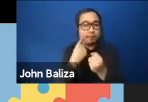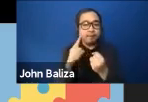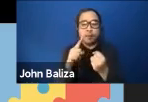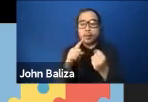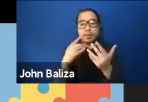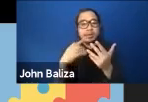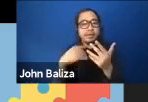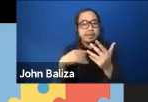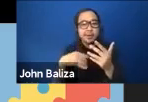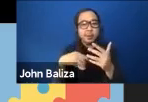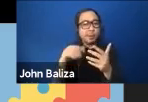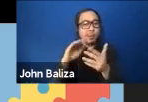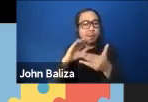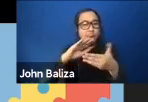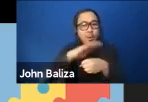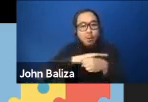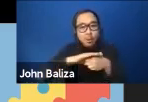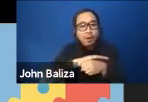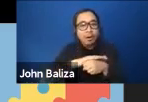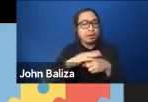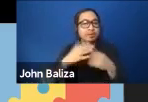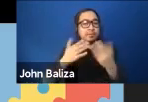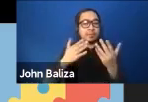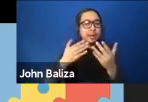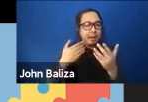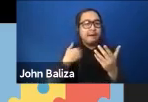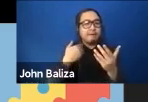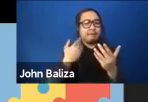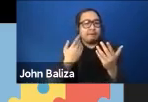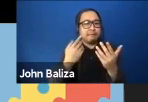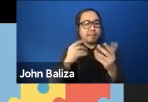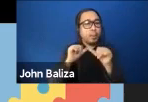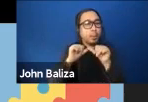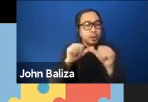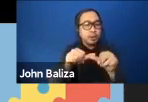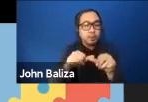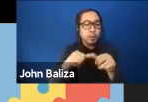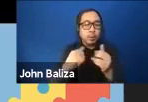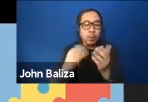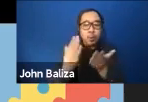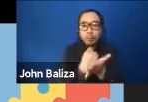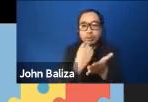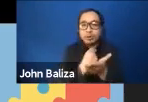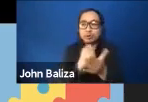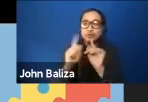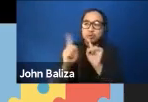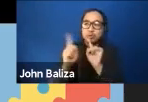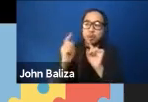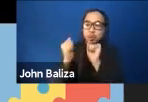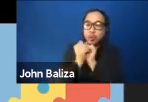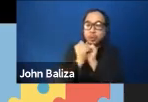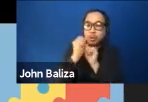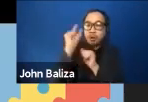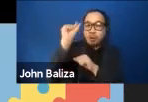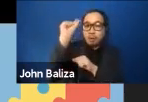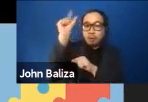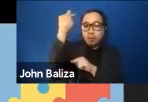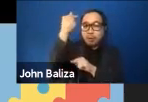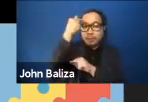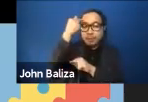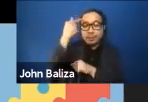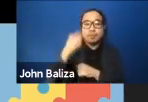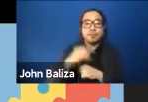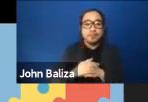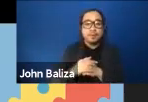legitimacy reasons, and we always have opportunity to talk with the government when before there has not